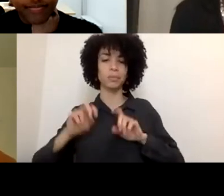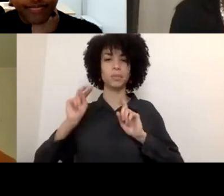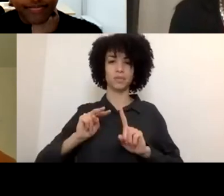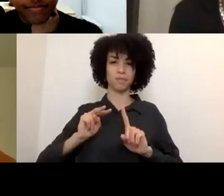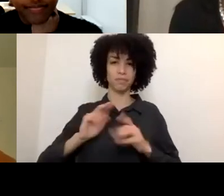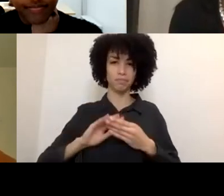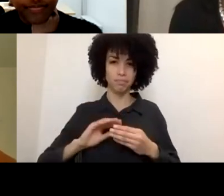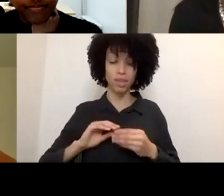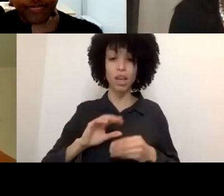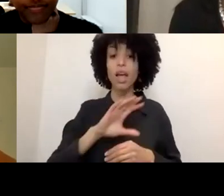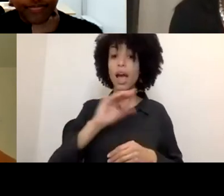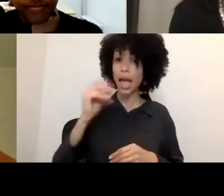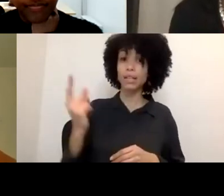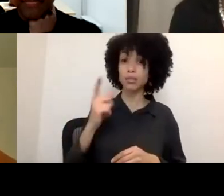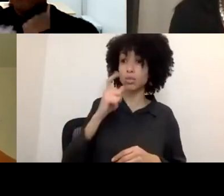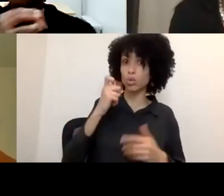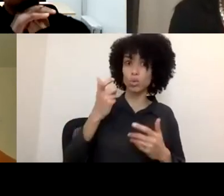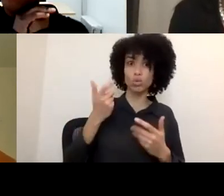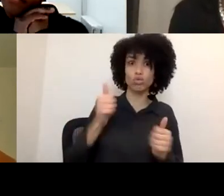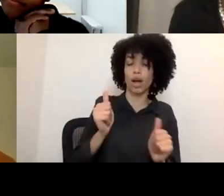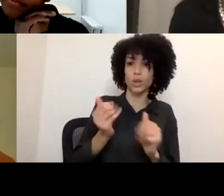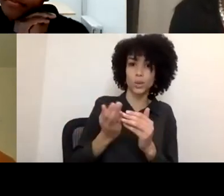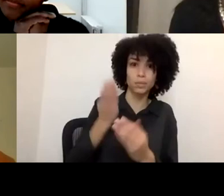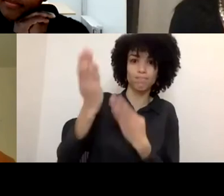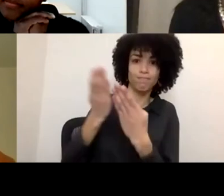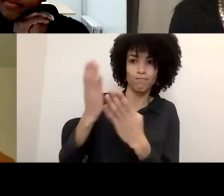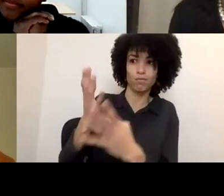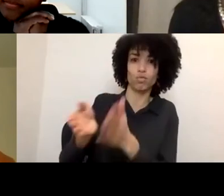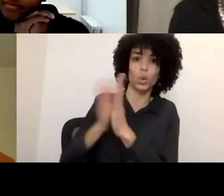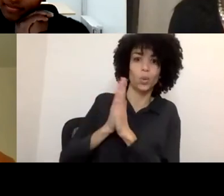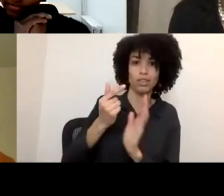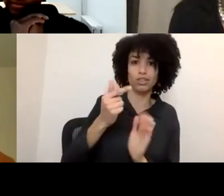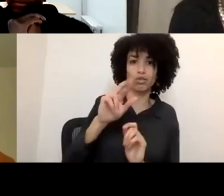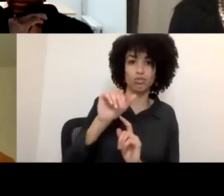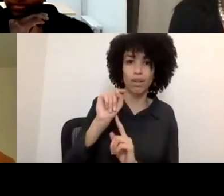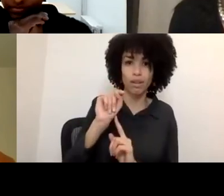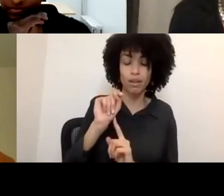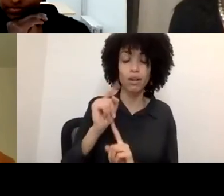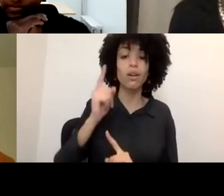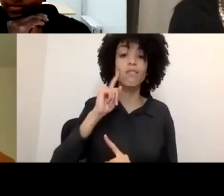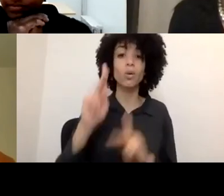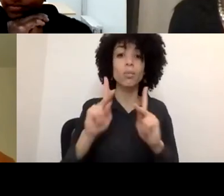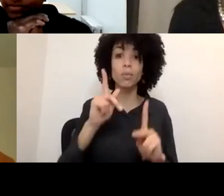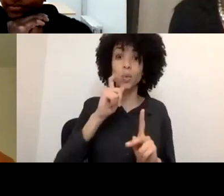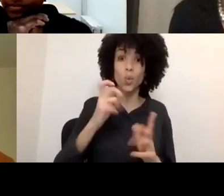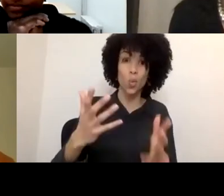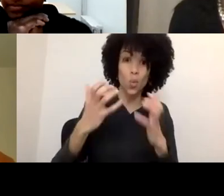grant seeker. I have to say that I think for most grant seekers, they're always wondering,